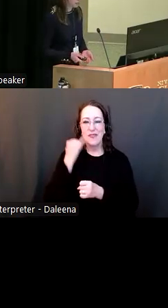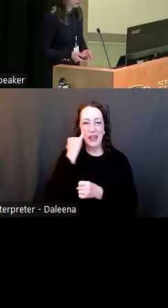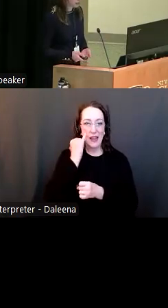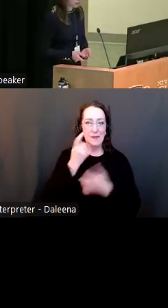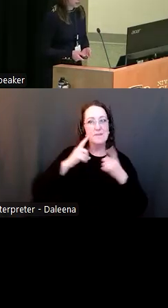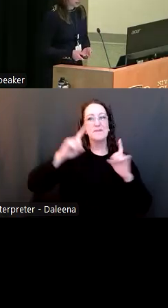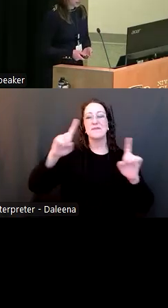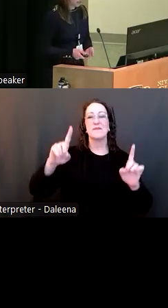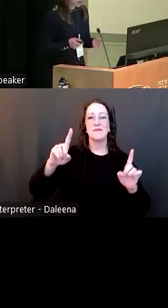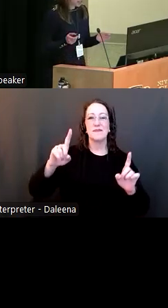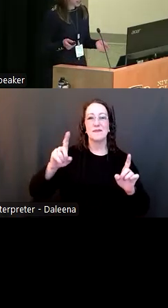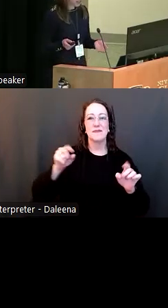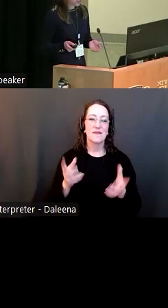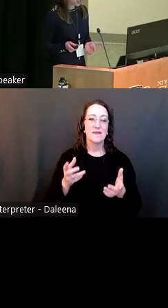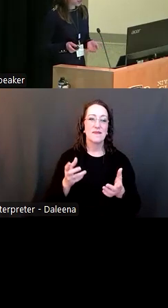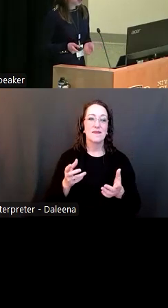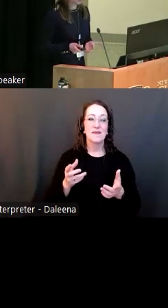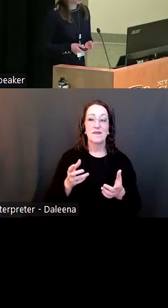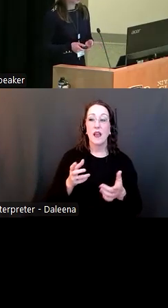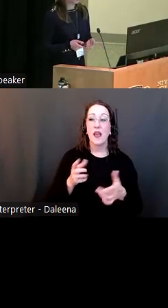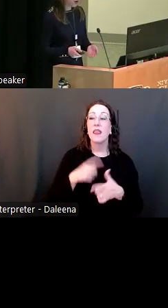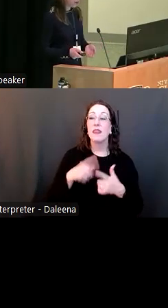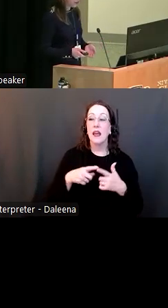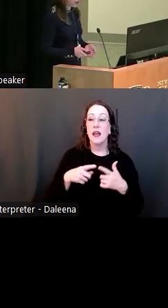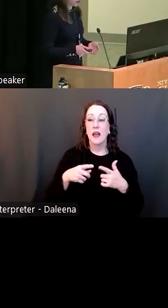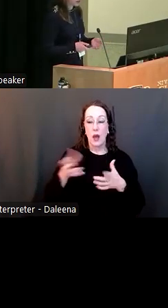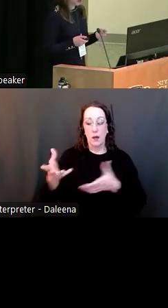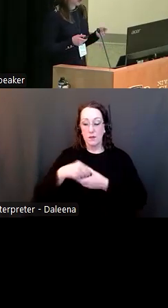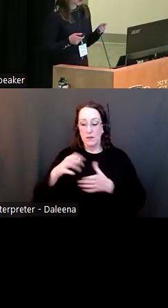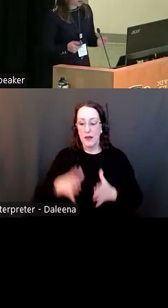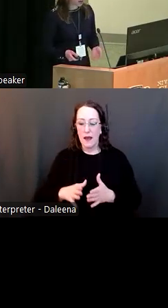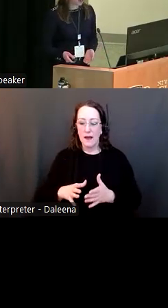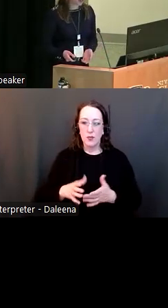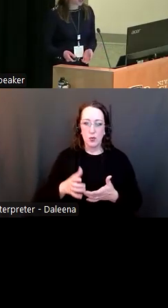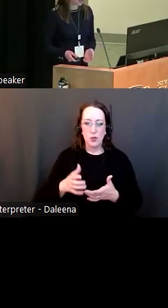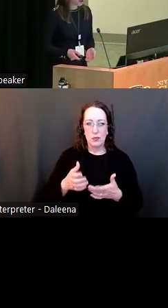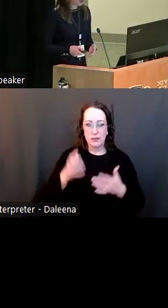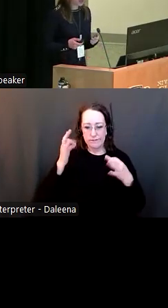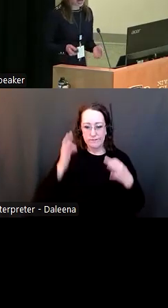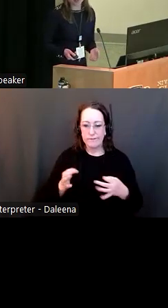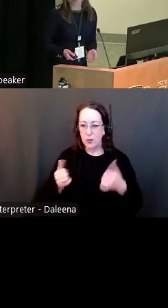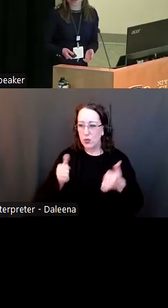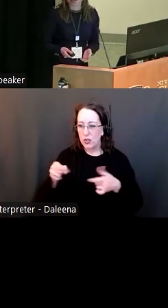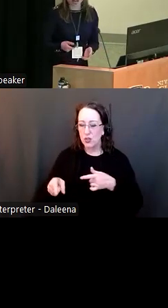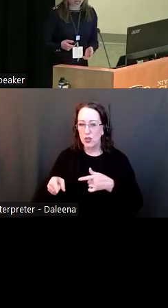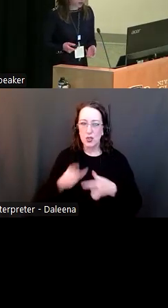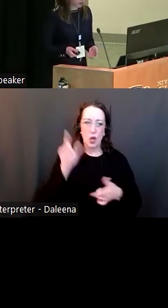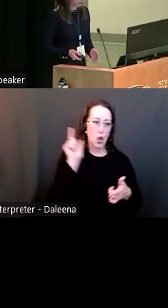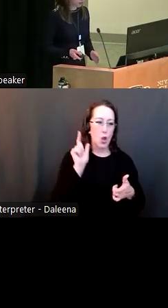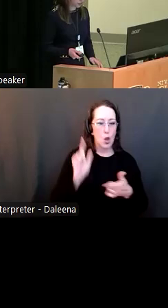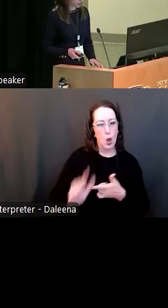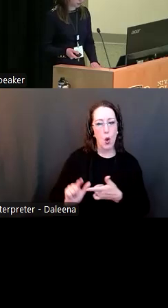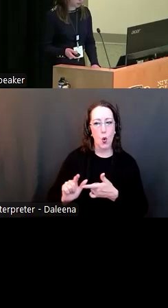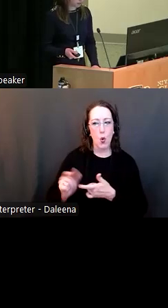task. Then participants had to choose to complete the low effort, low payoff version, or the high effort,